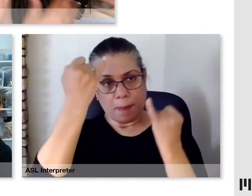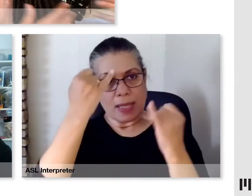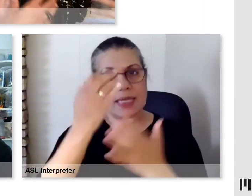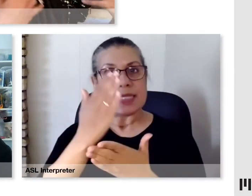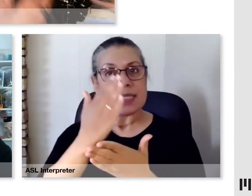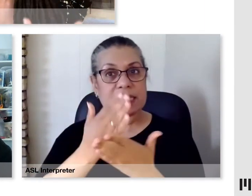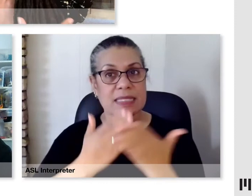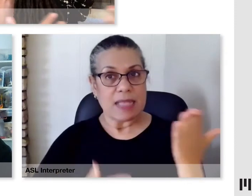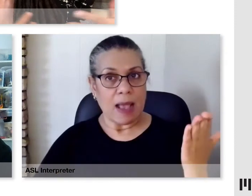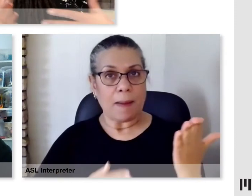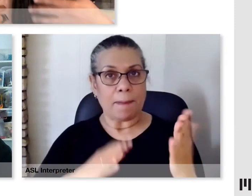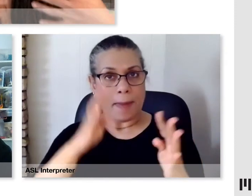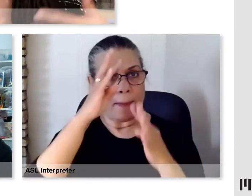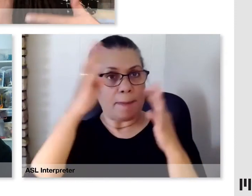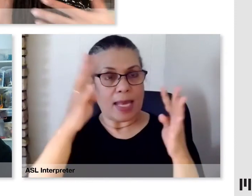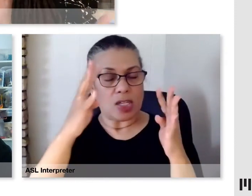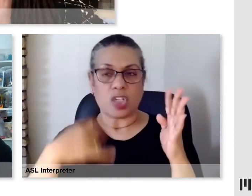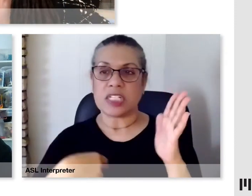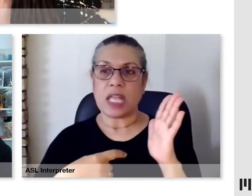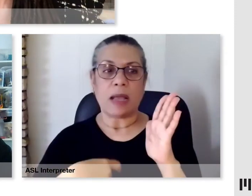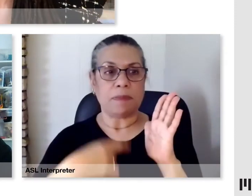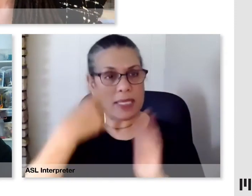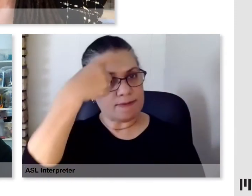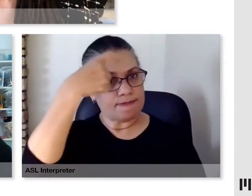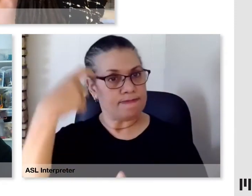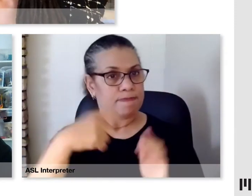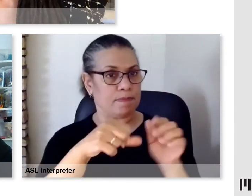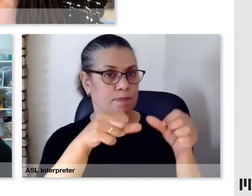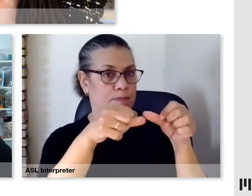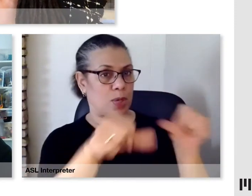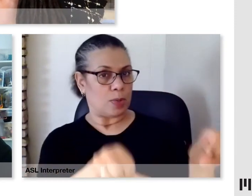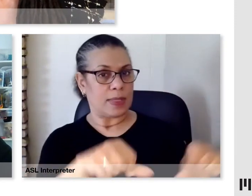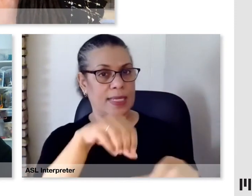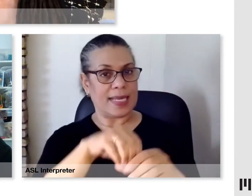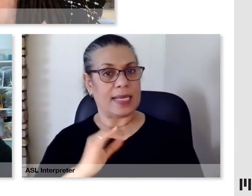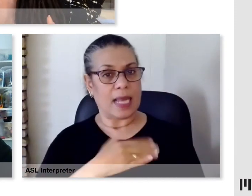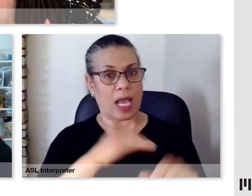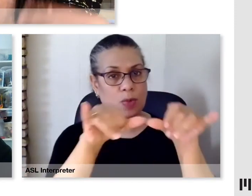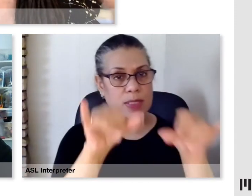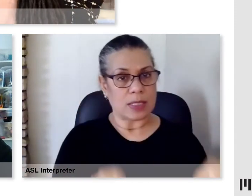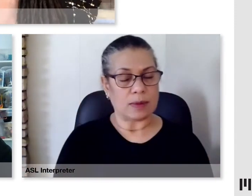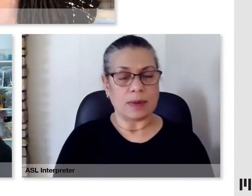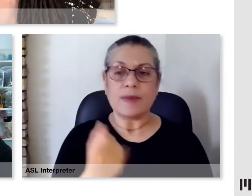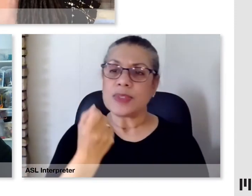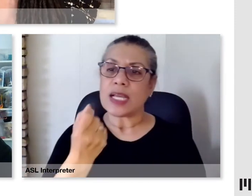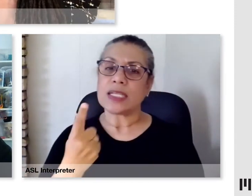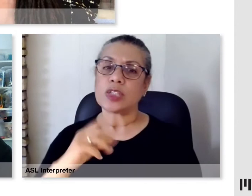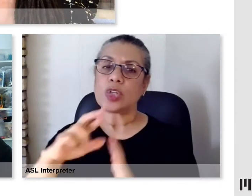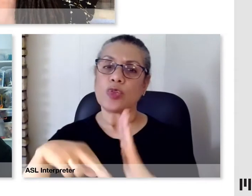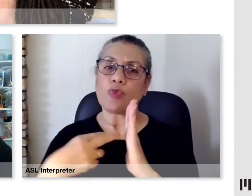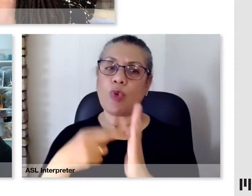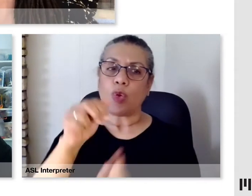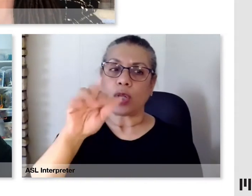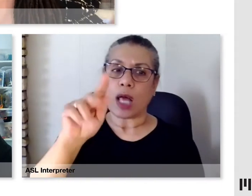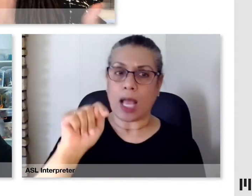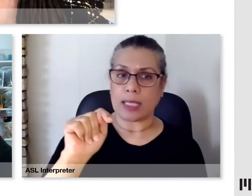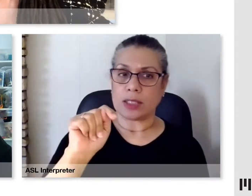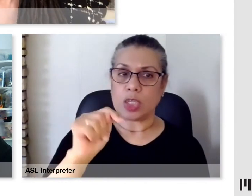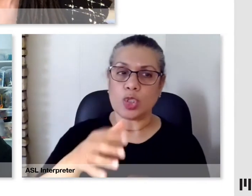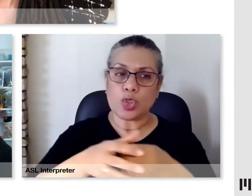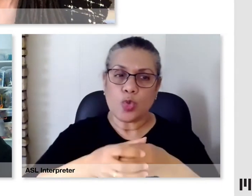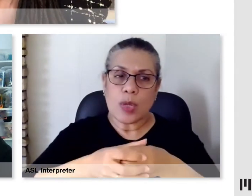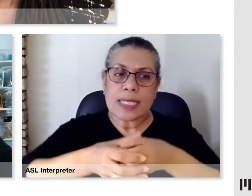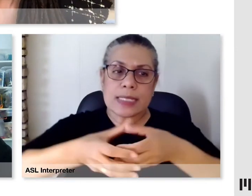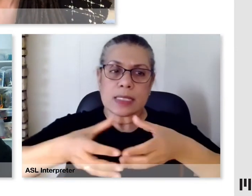in our technical systems. And one of the ways to understand the role of the arts is to radically expand our imagination through